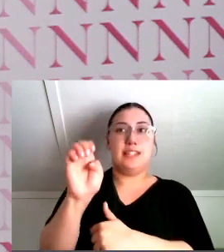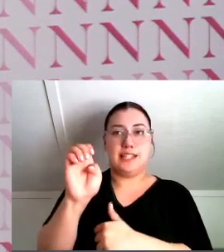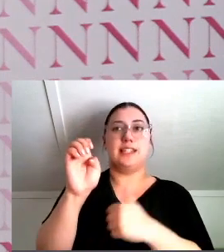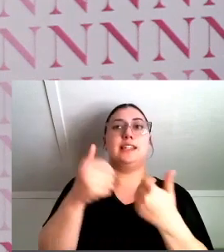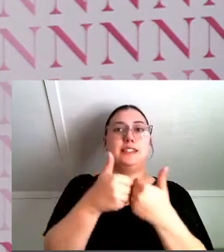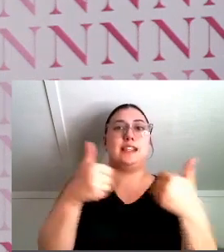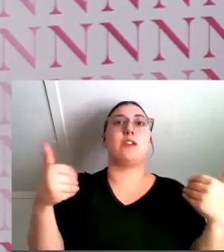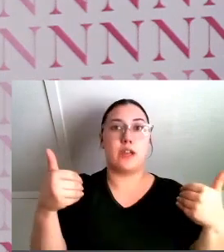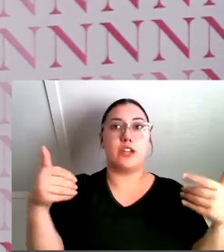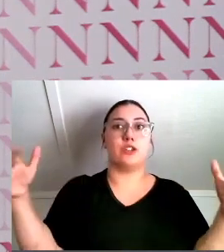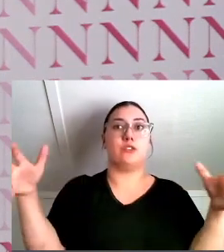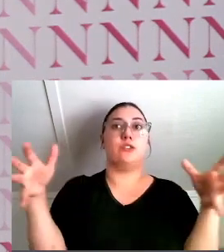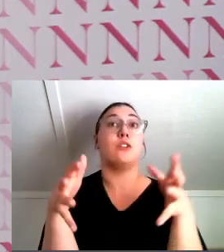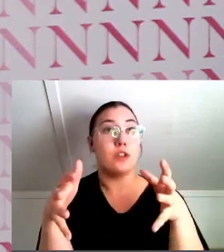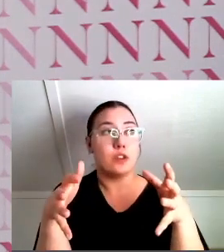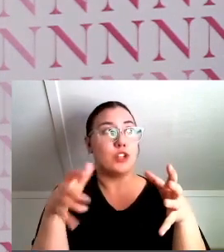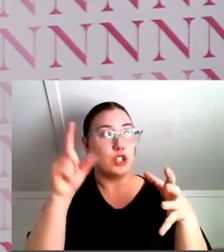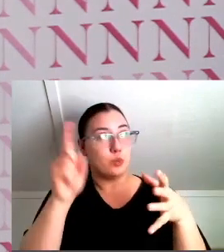school for